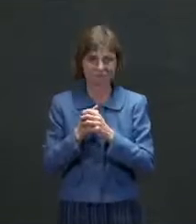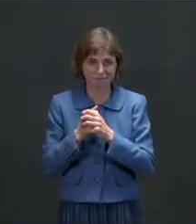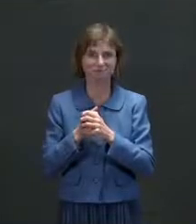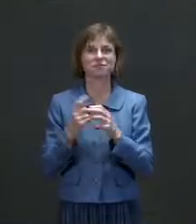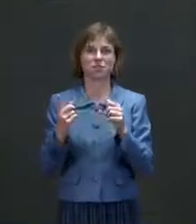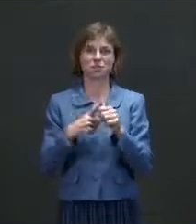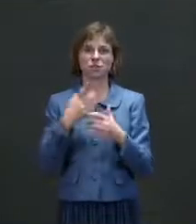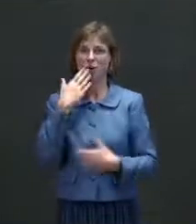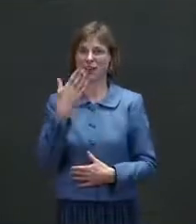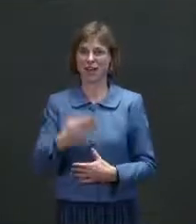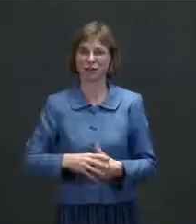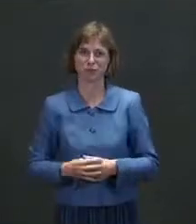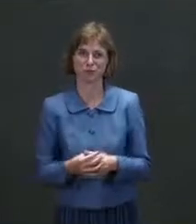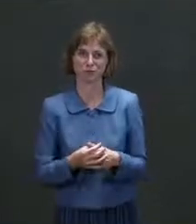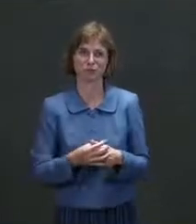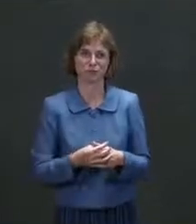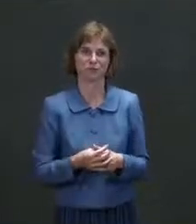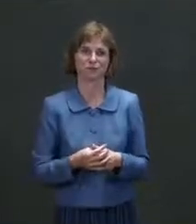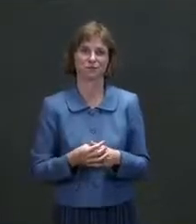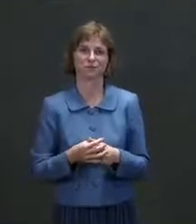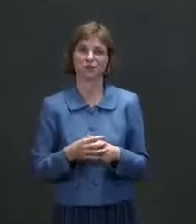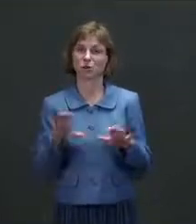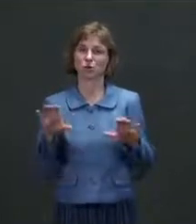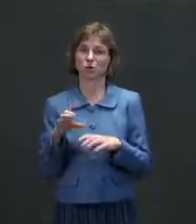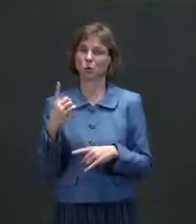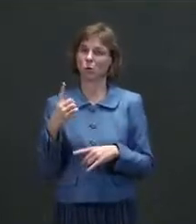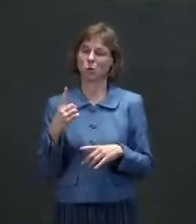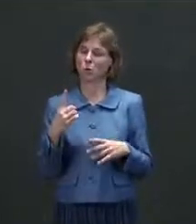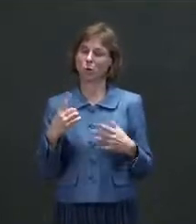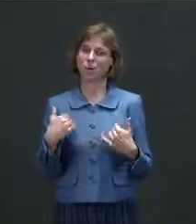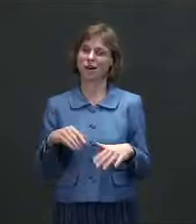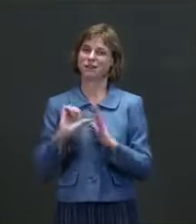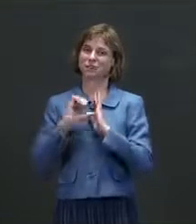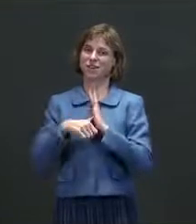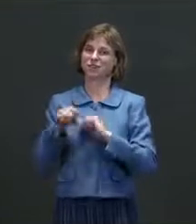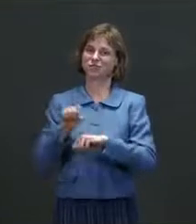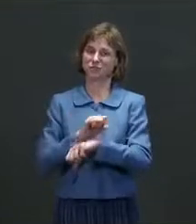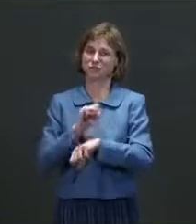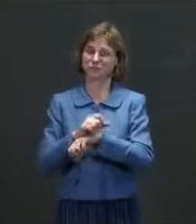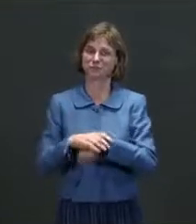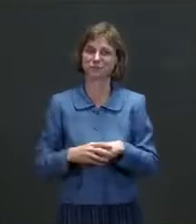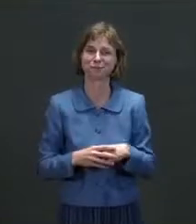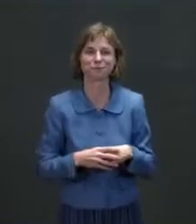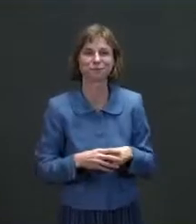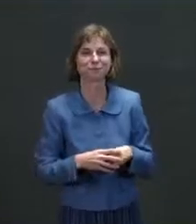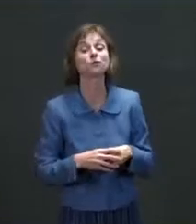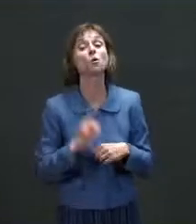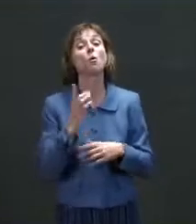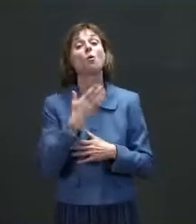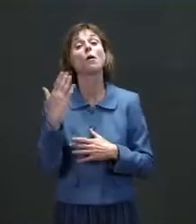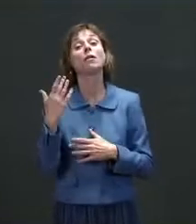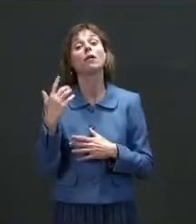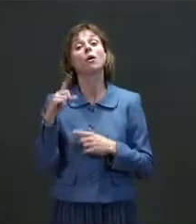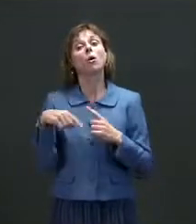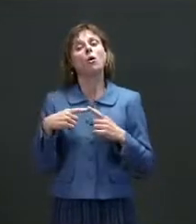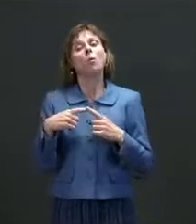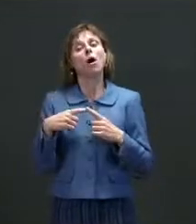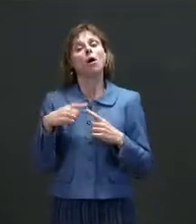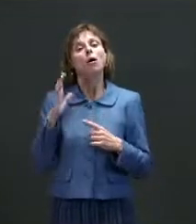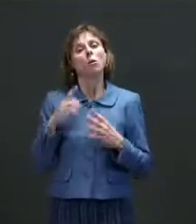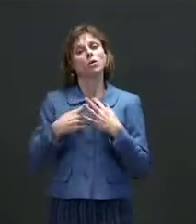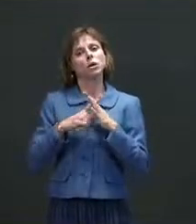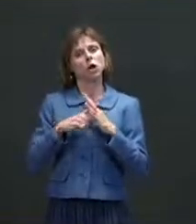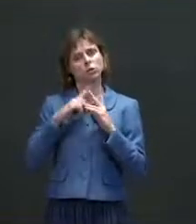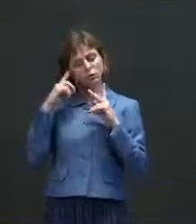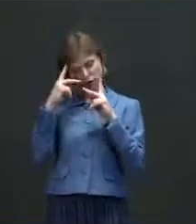you. You're doing one heck of a job. One of the things that when we started to try to figure out what we were going